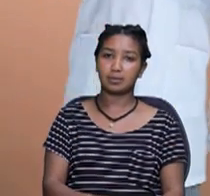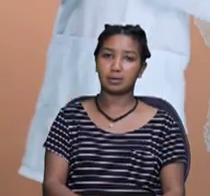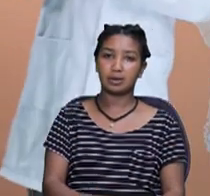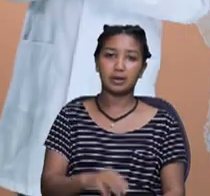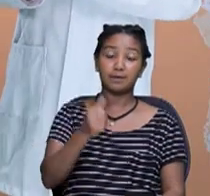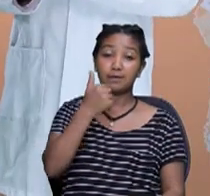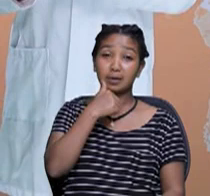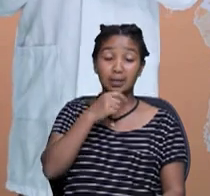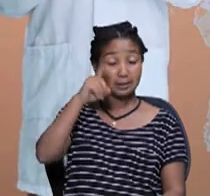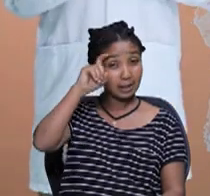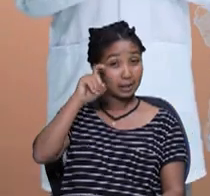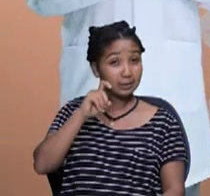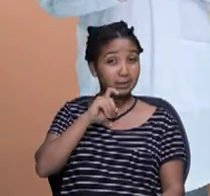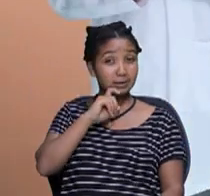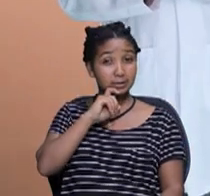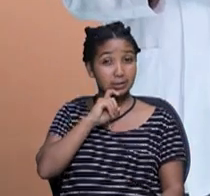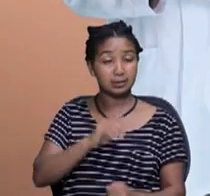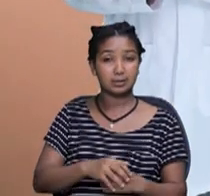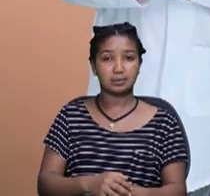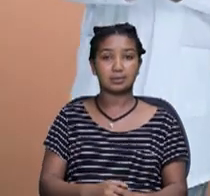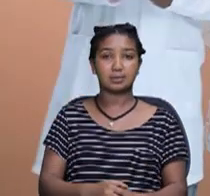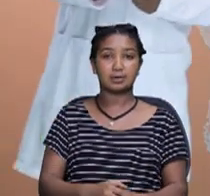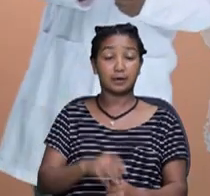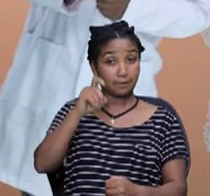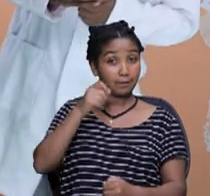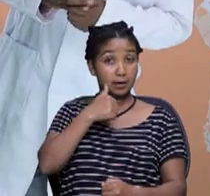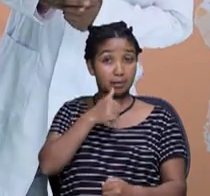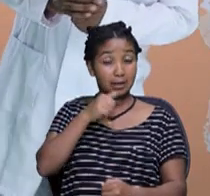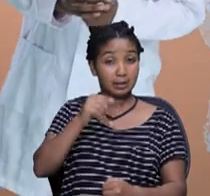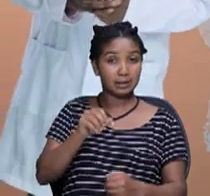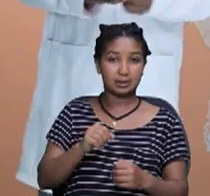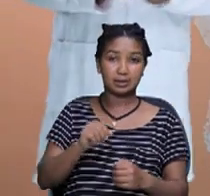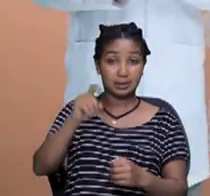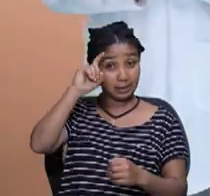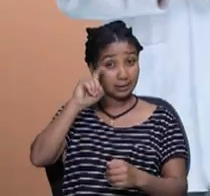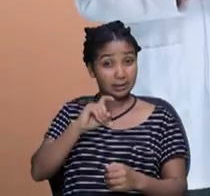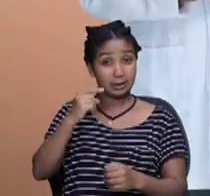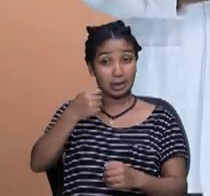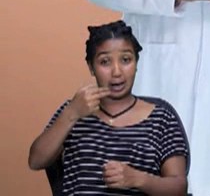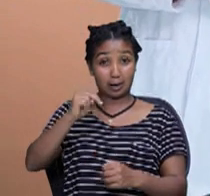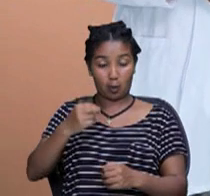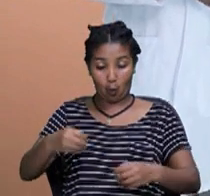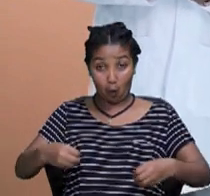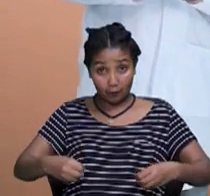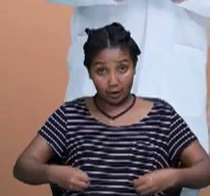the female sex gland or ovary? Female sex gland or